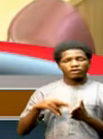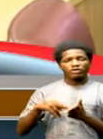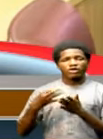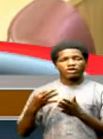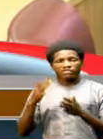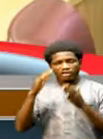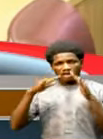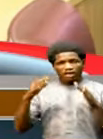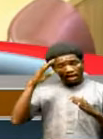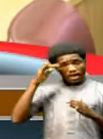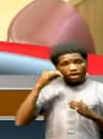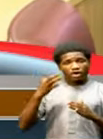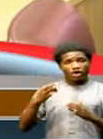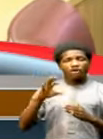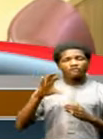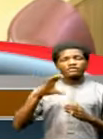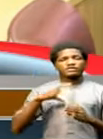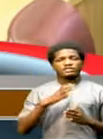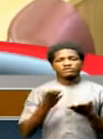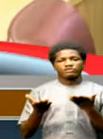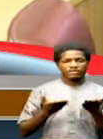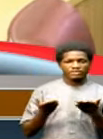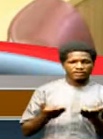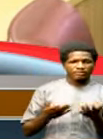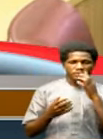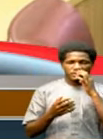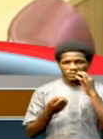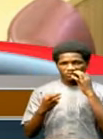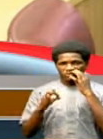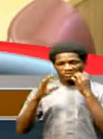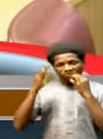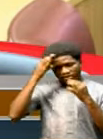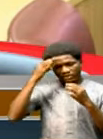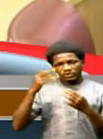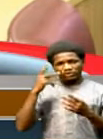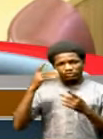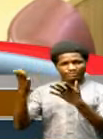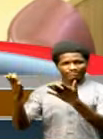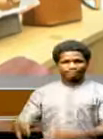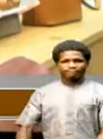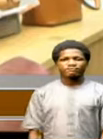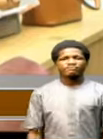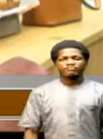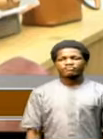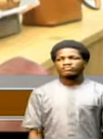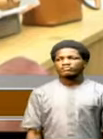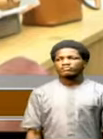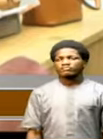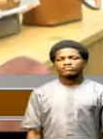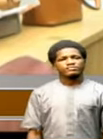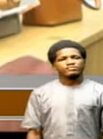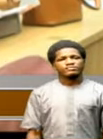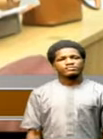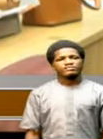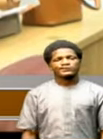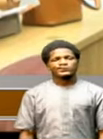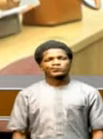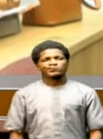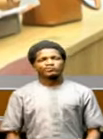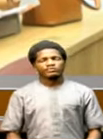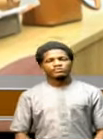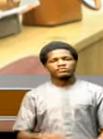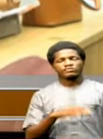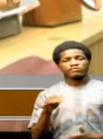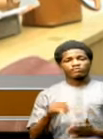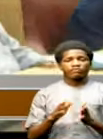civil service of the Federation, Fola Shade Yemieson. Haman Jabani was there. The Federal Public Service